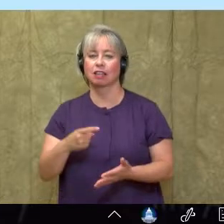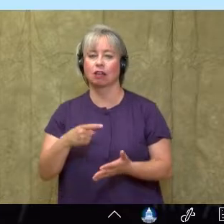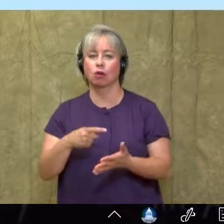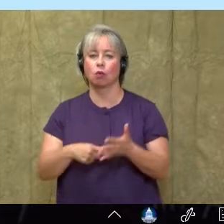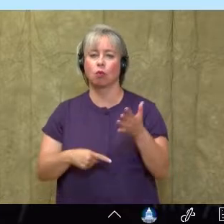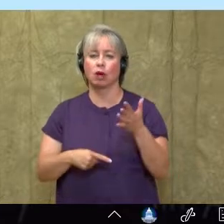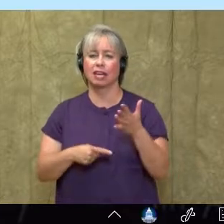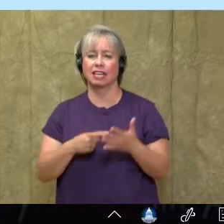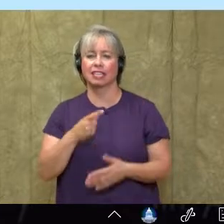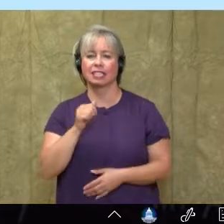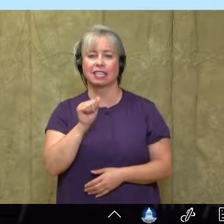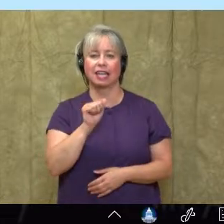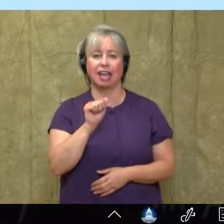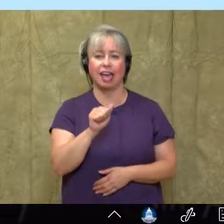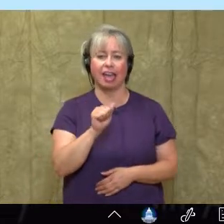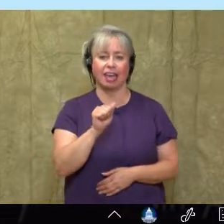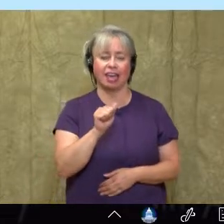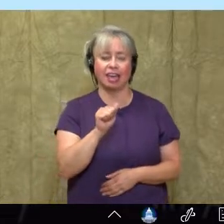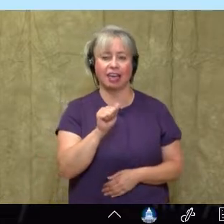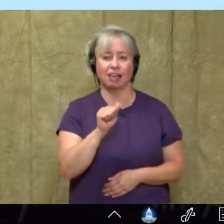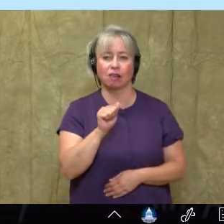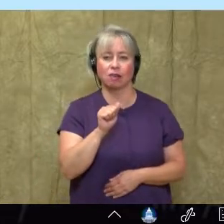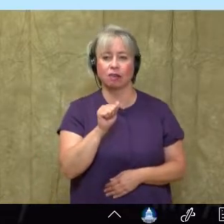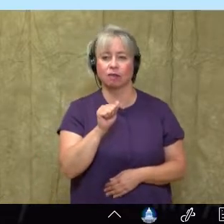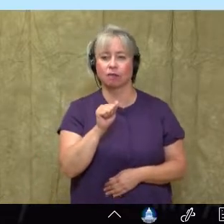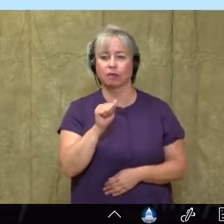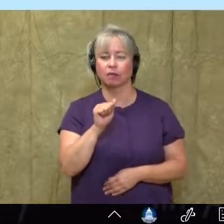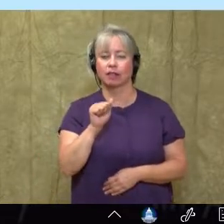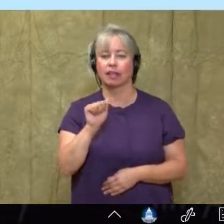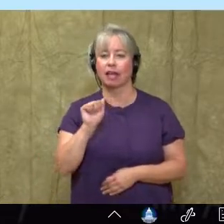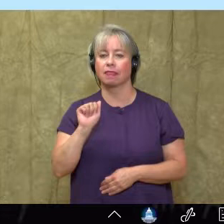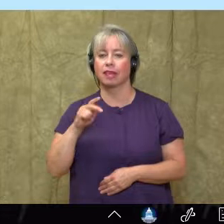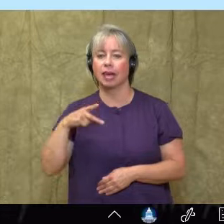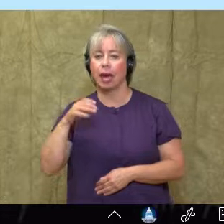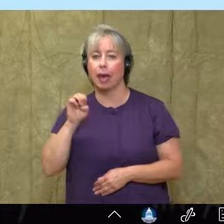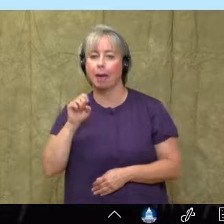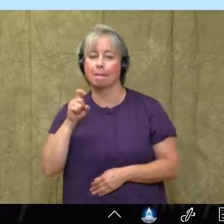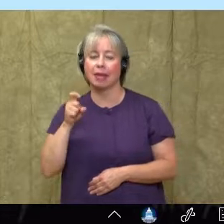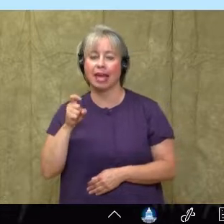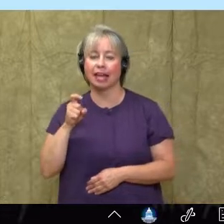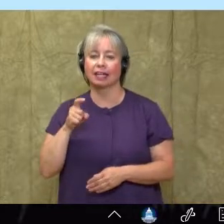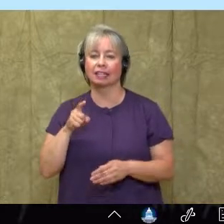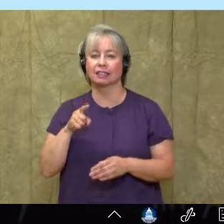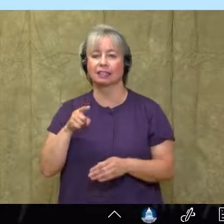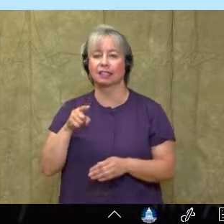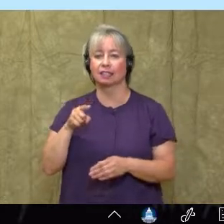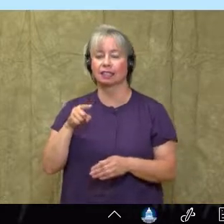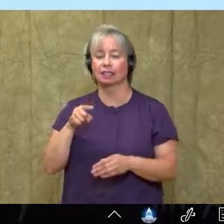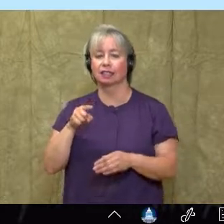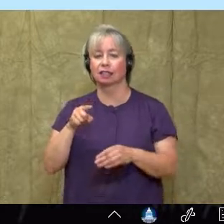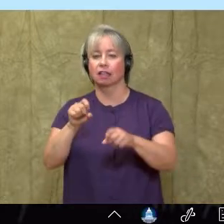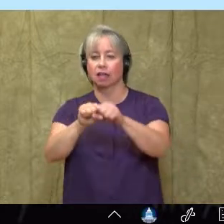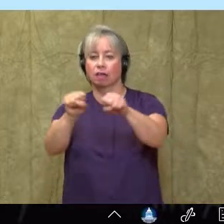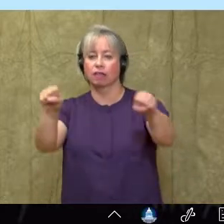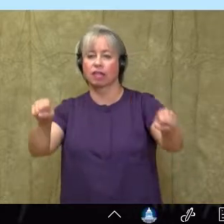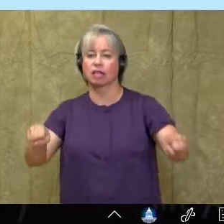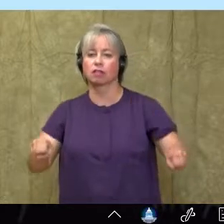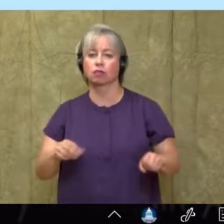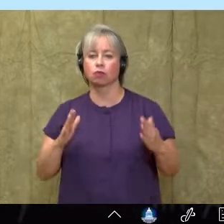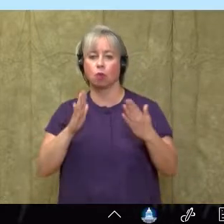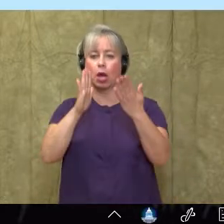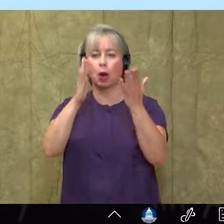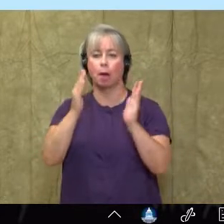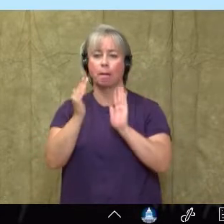here is actually the apex of our square pyramid. So our apex, this point